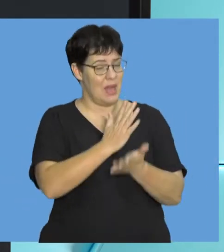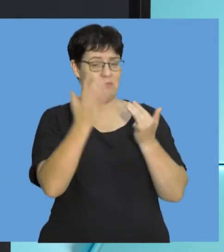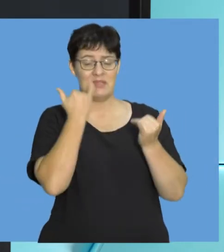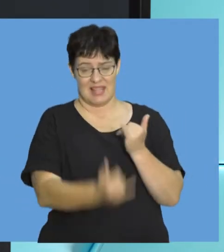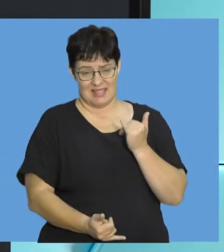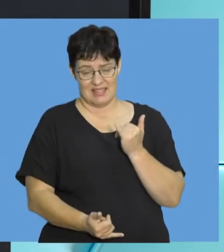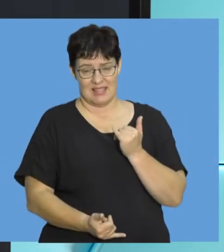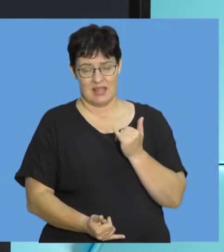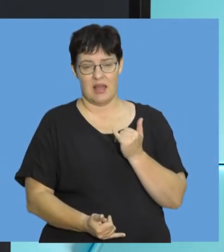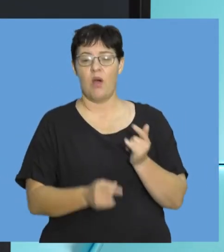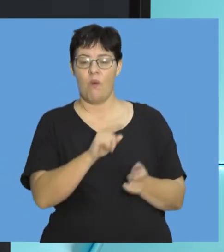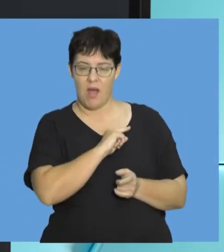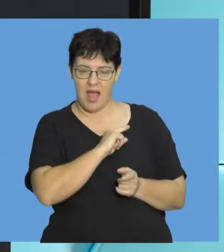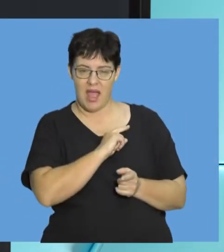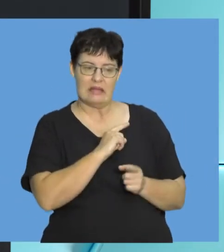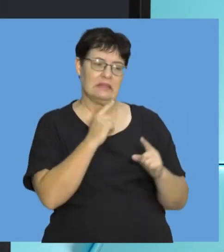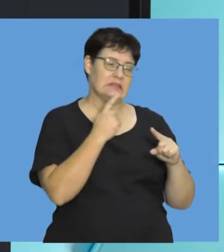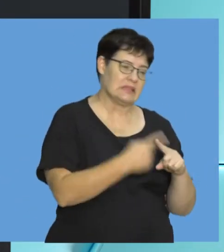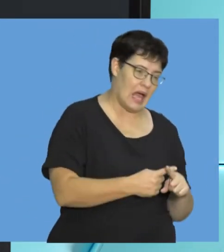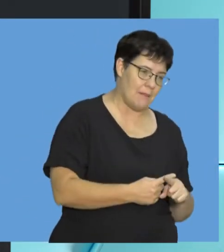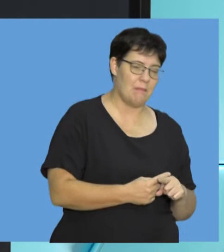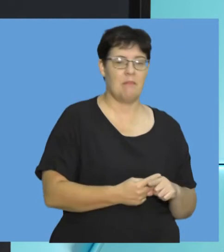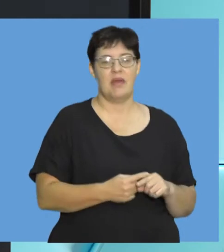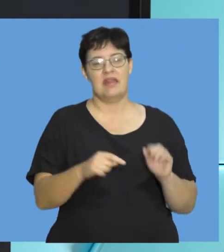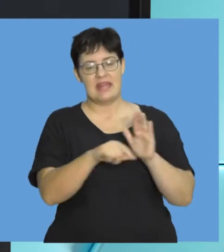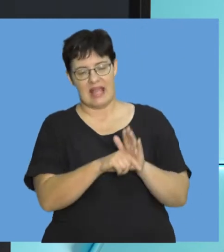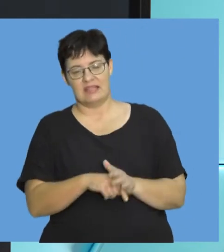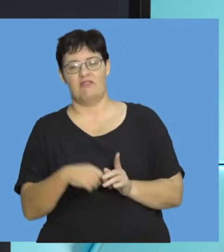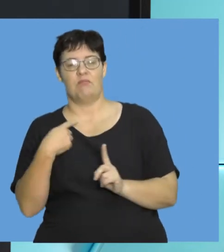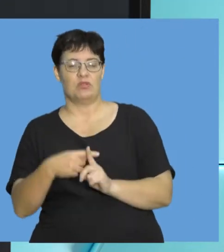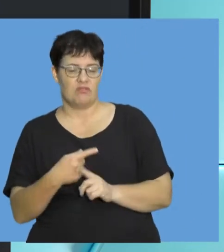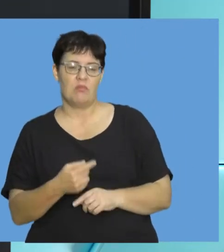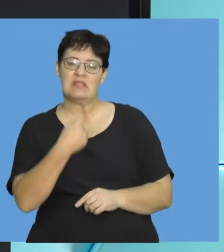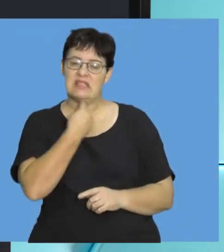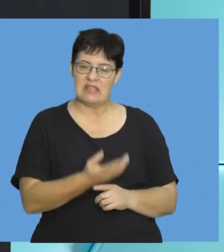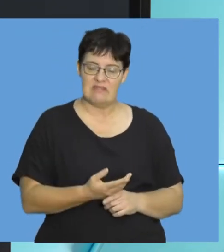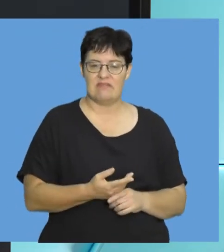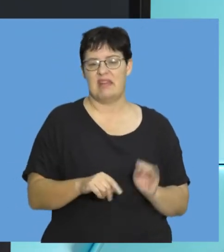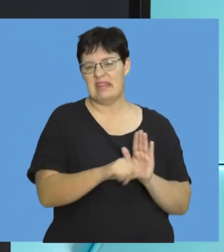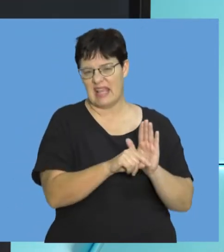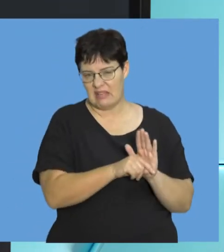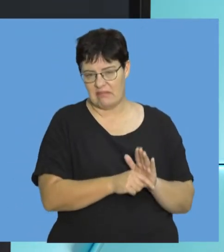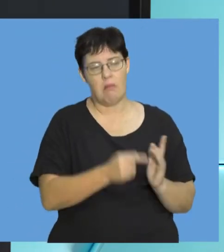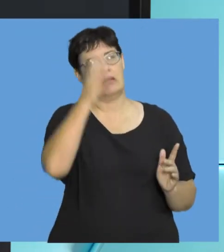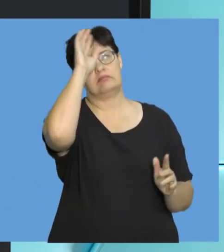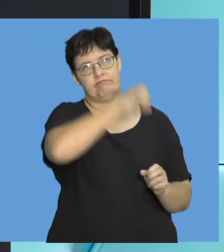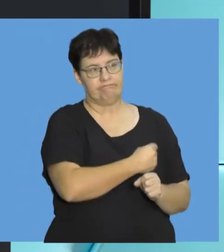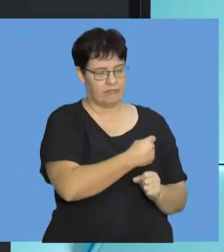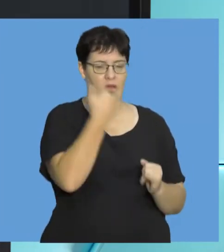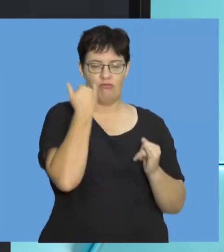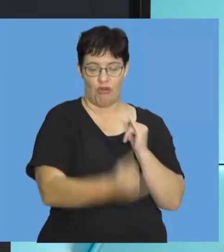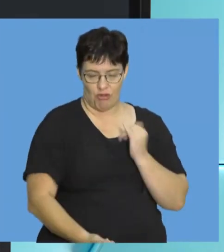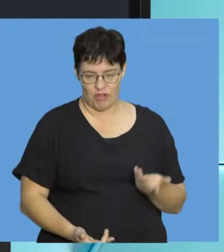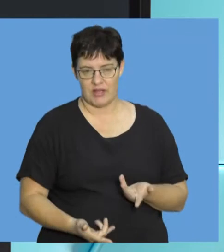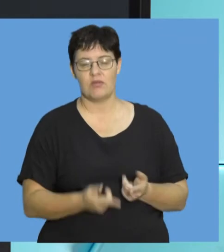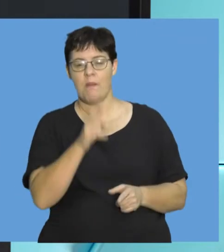we make will have to do with multiplying a negative with a positive. You forget that it must give you maybe a negative and all of those